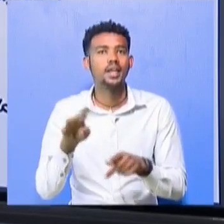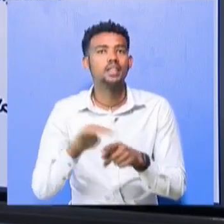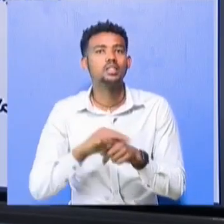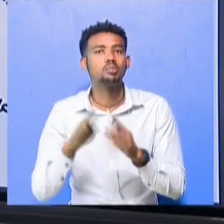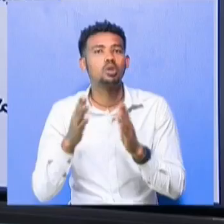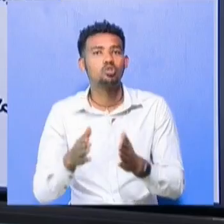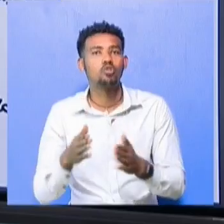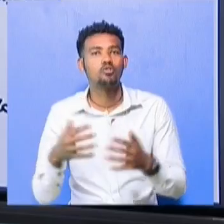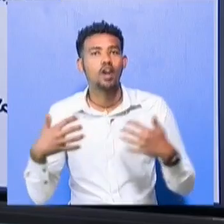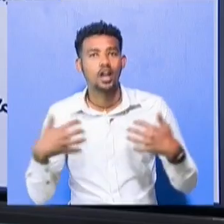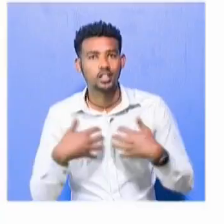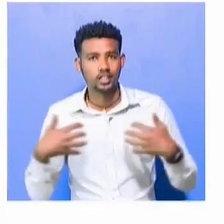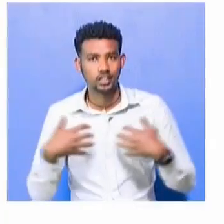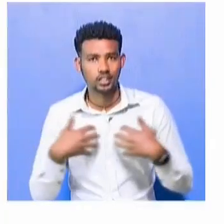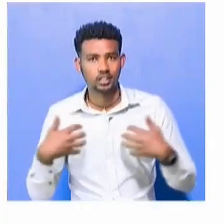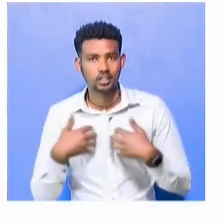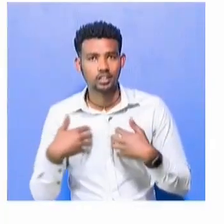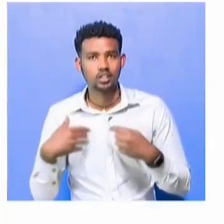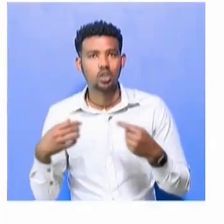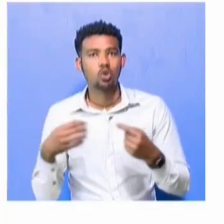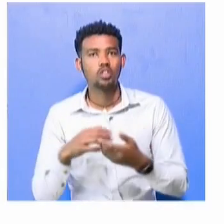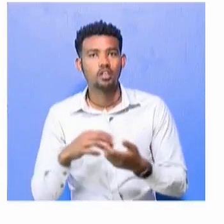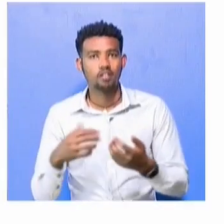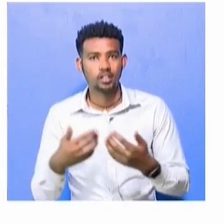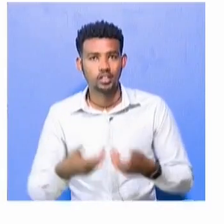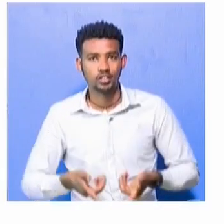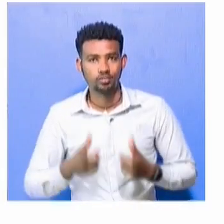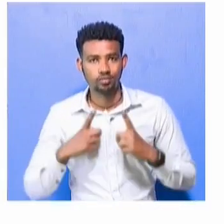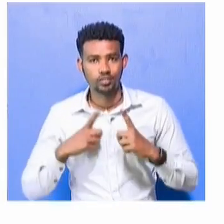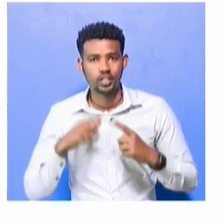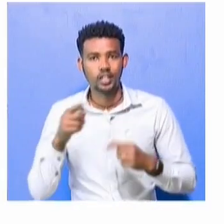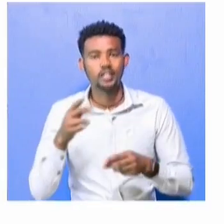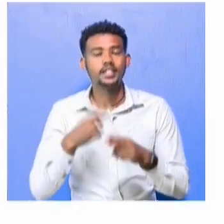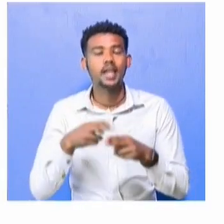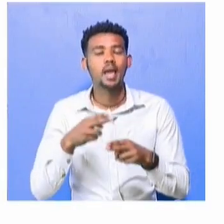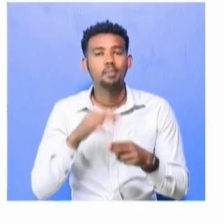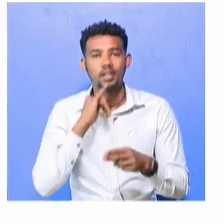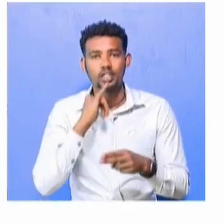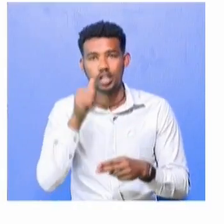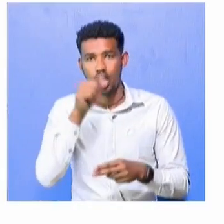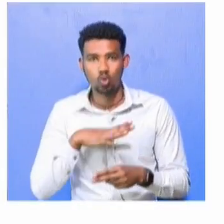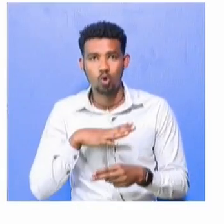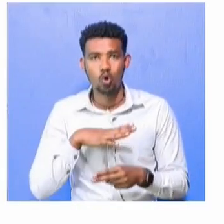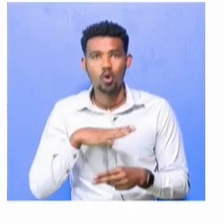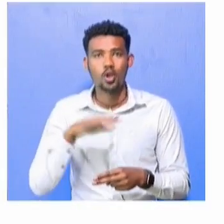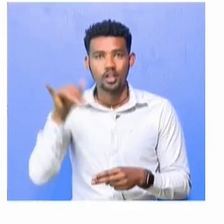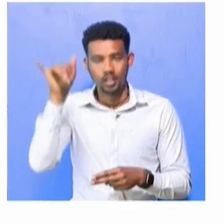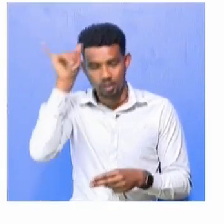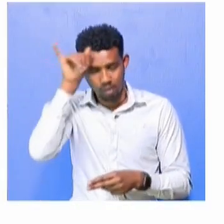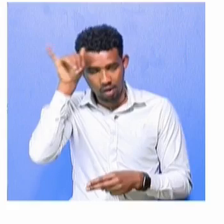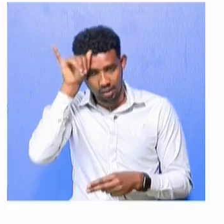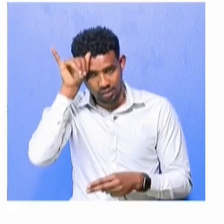animal conservation. His name is Ato Yitbarak.